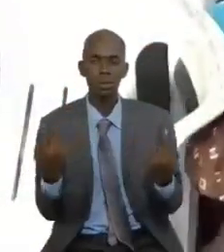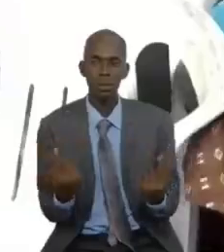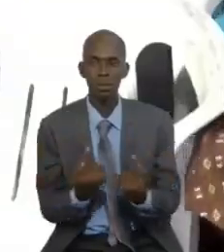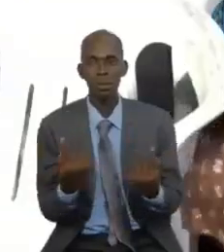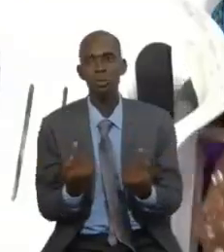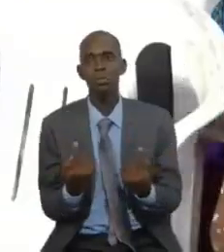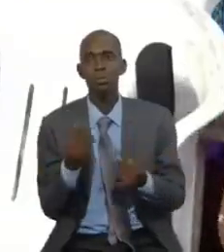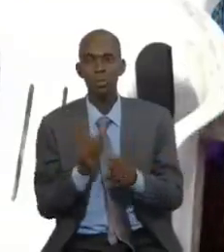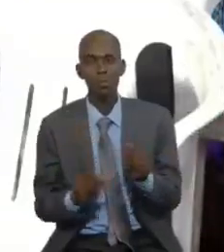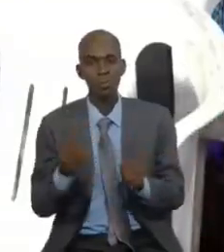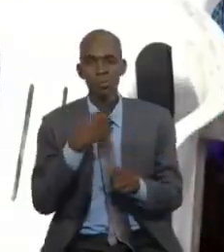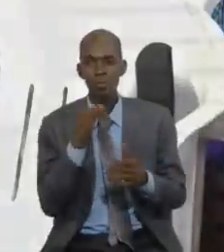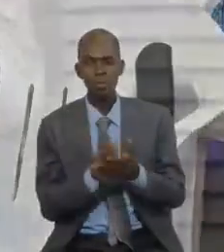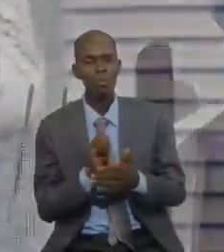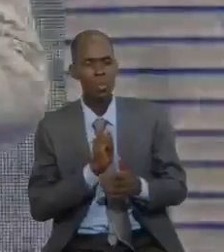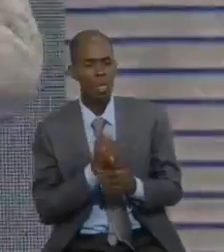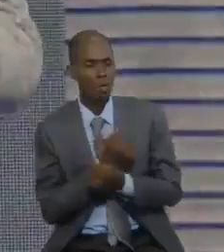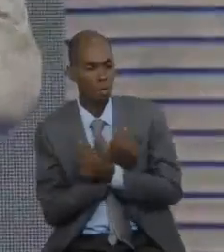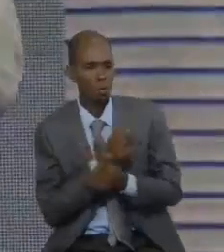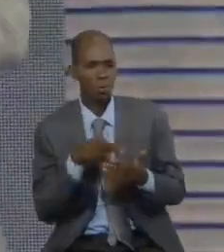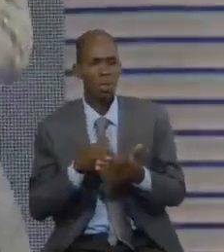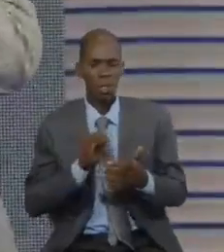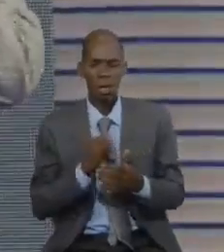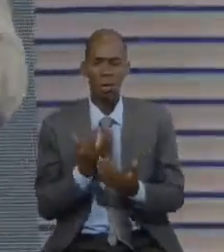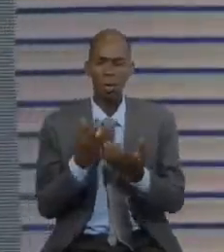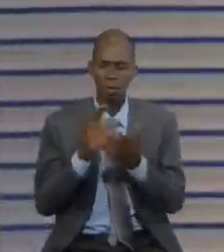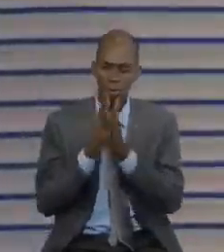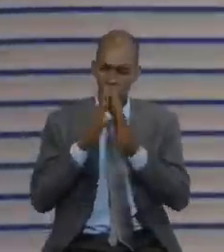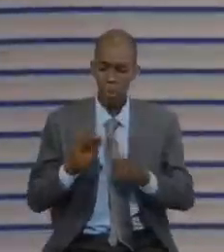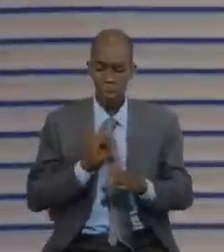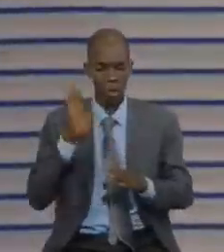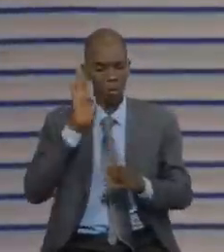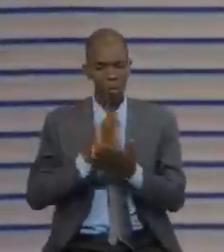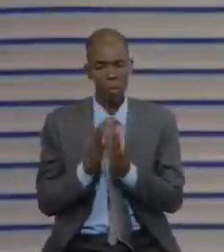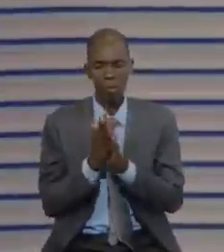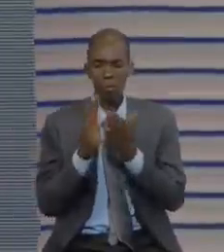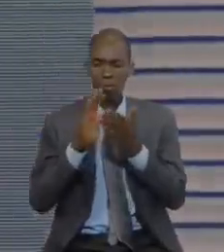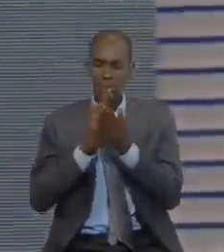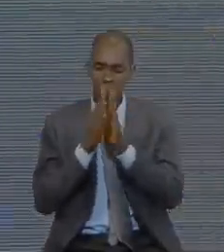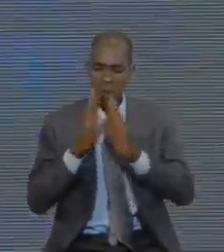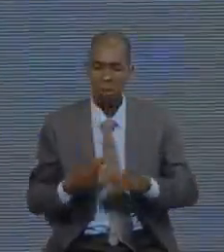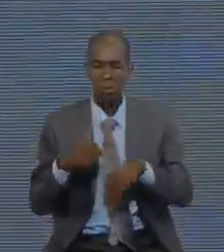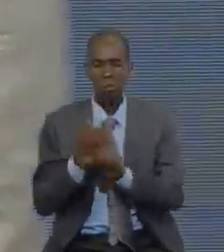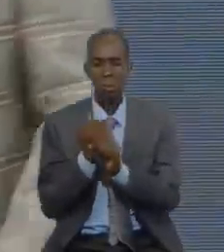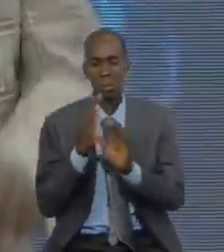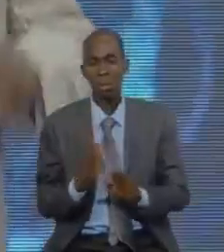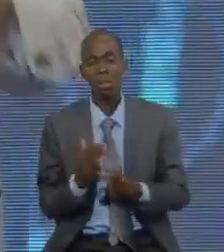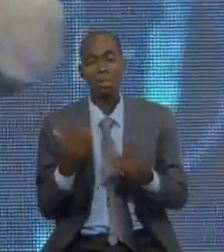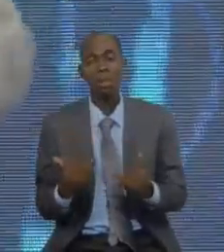Everybody say, I love peace, I want peace, I'll make peace, I'll be a peacemaker, but all have sinned.